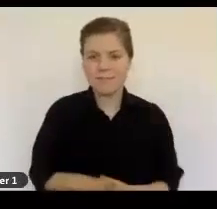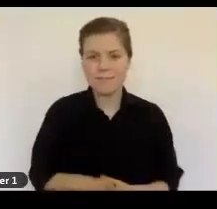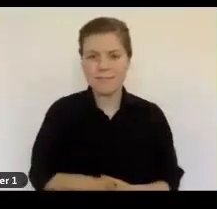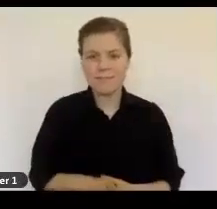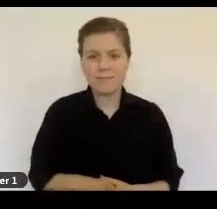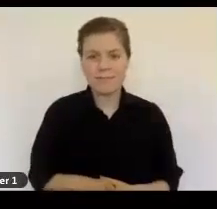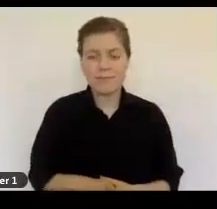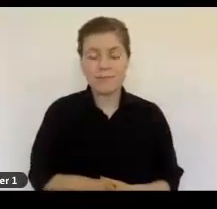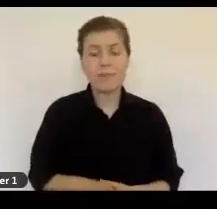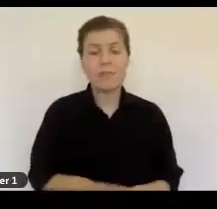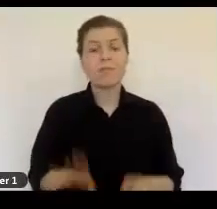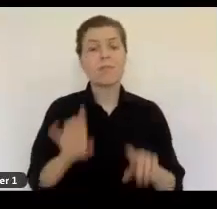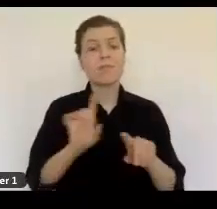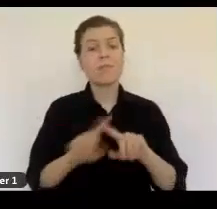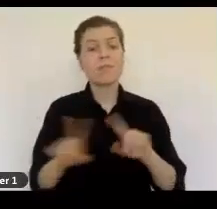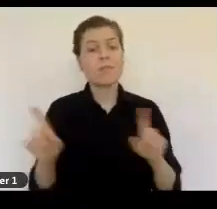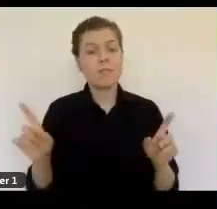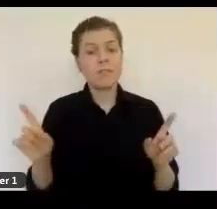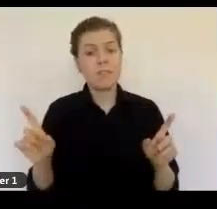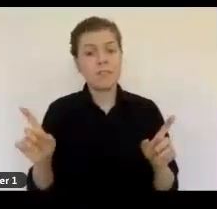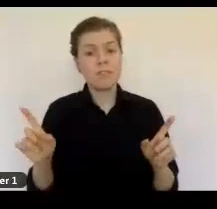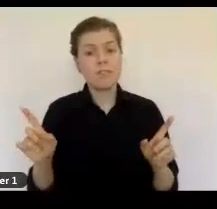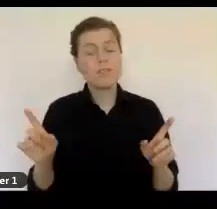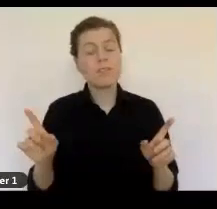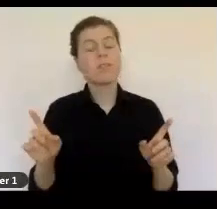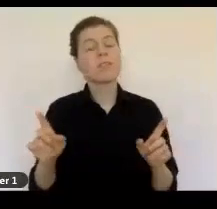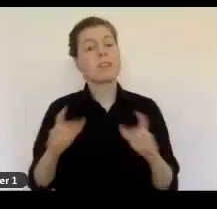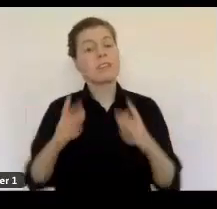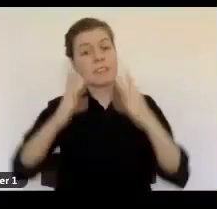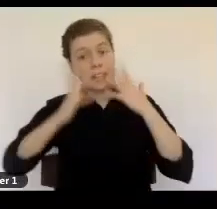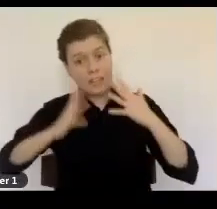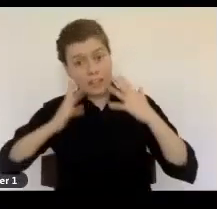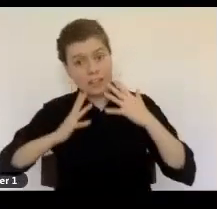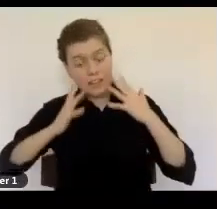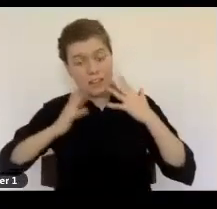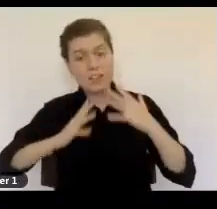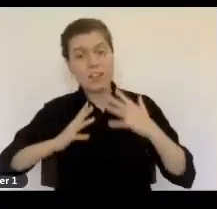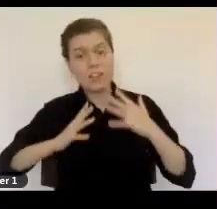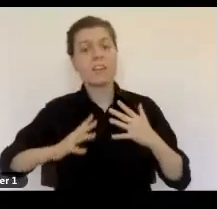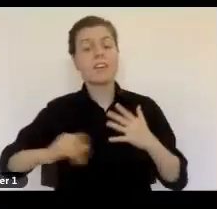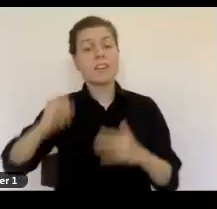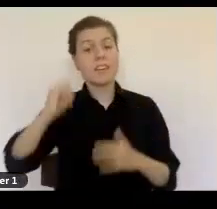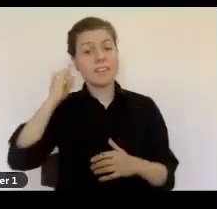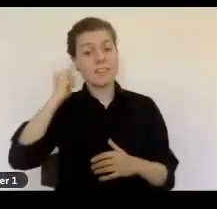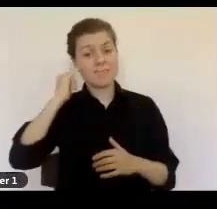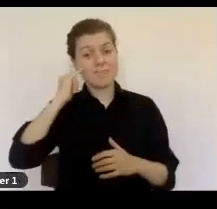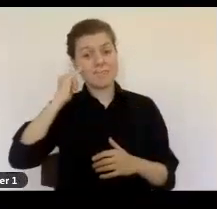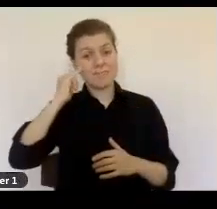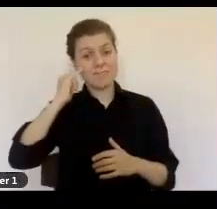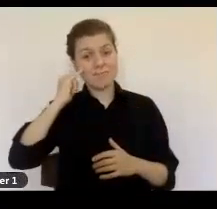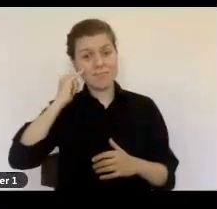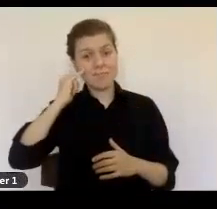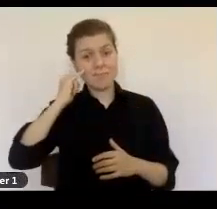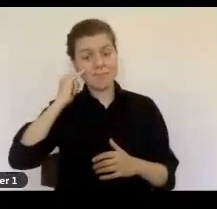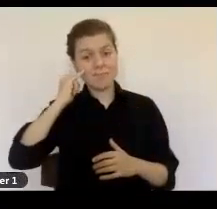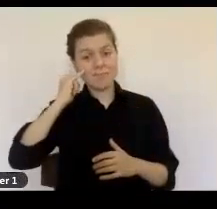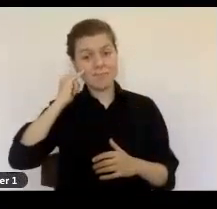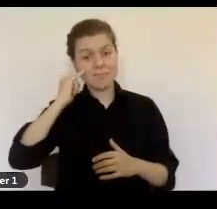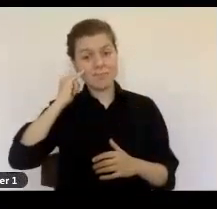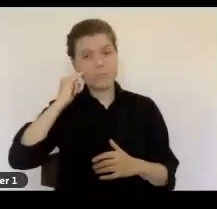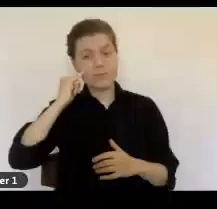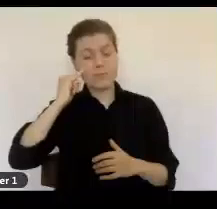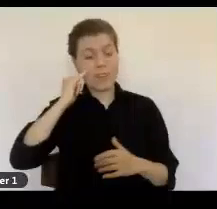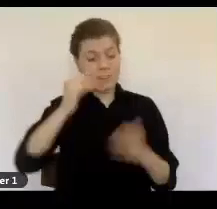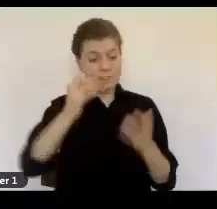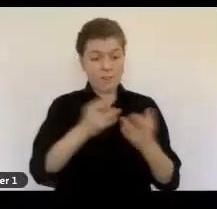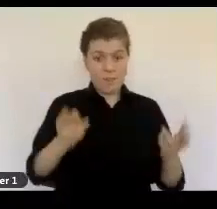efficiency and equity. And unfortunately, the more stress upon the system, the more that equity will tend